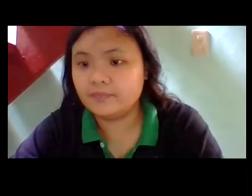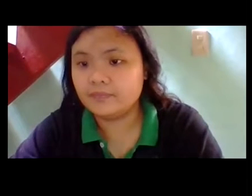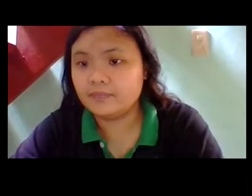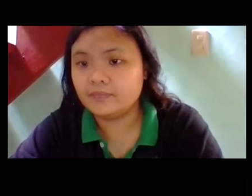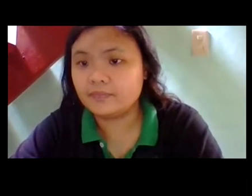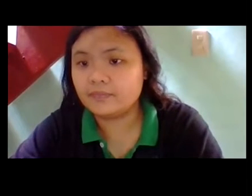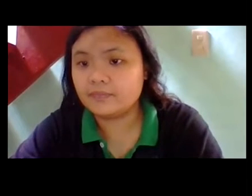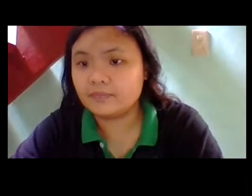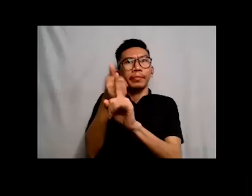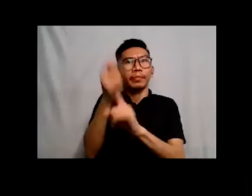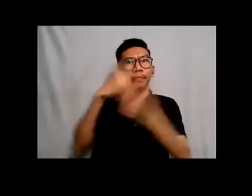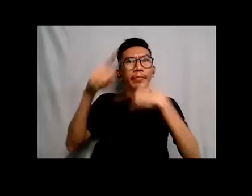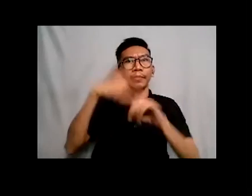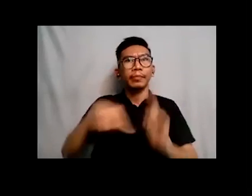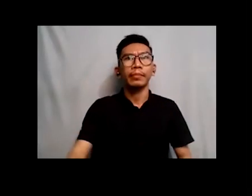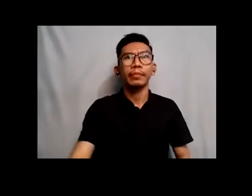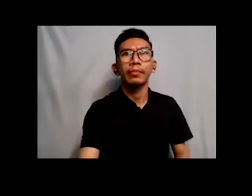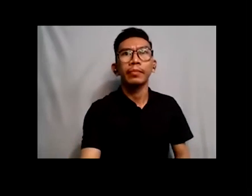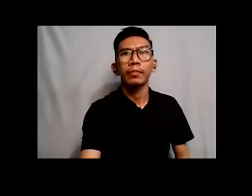Study tools.